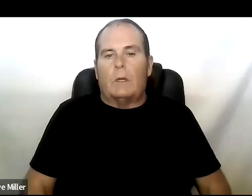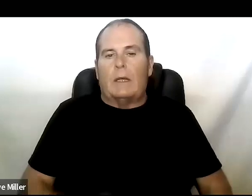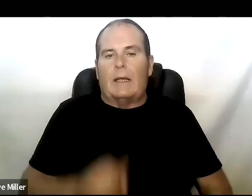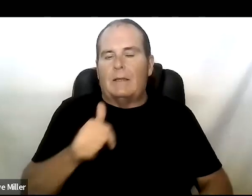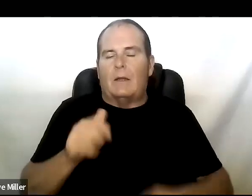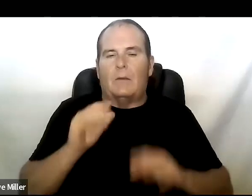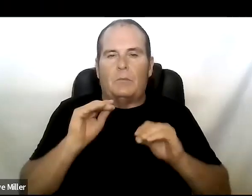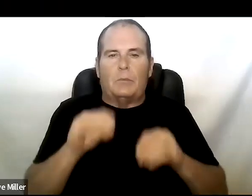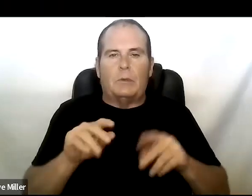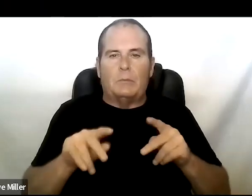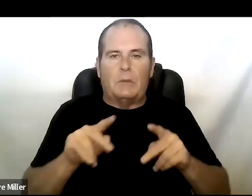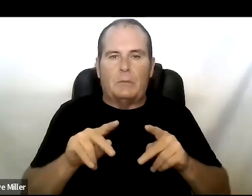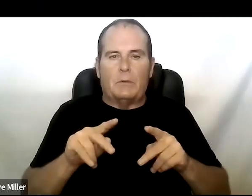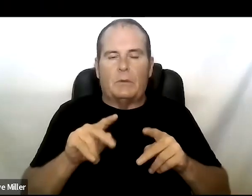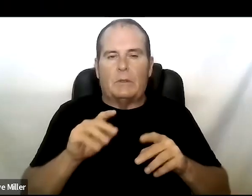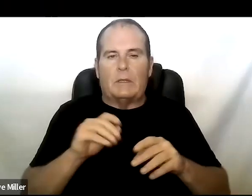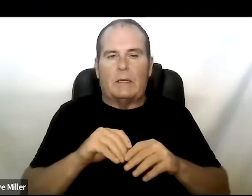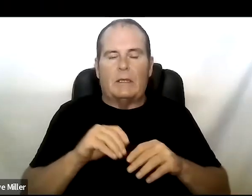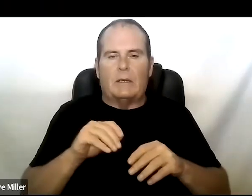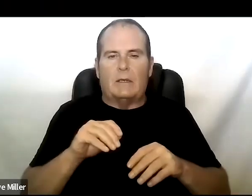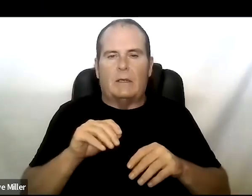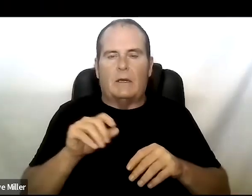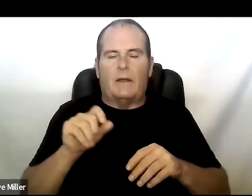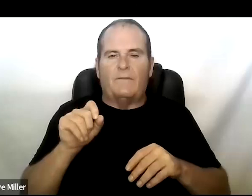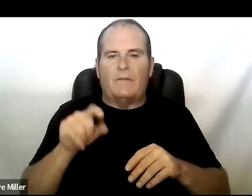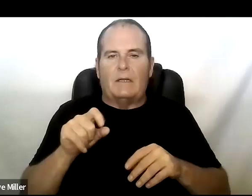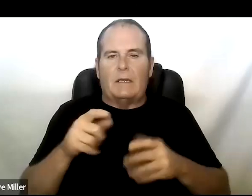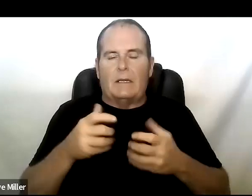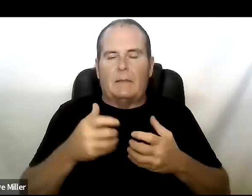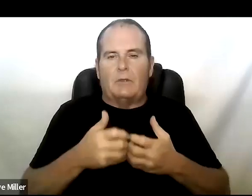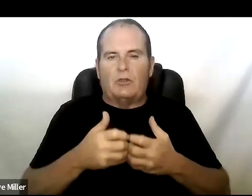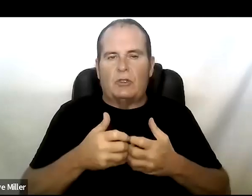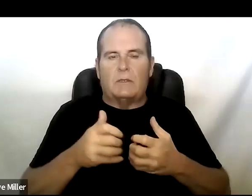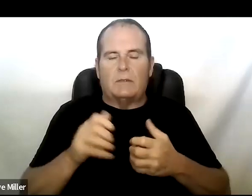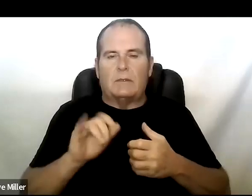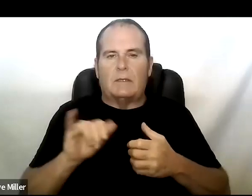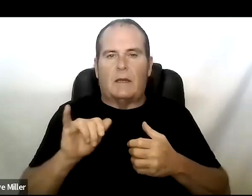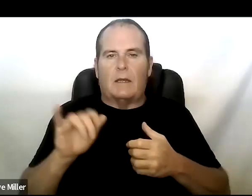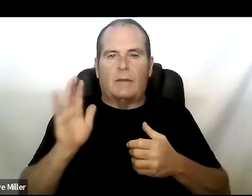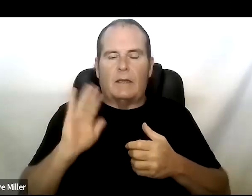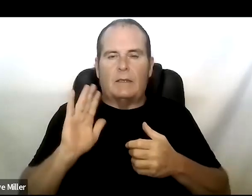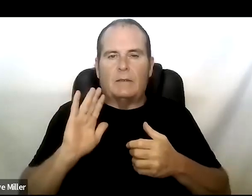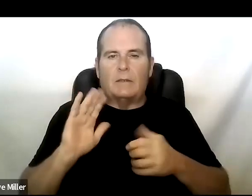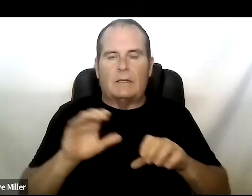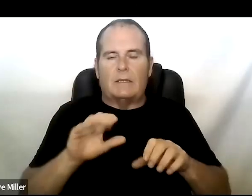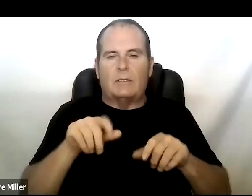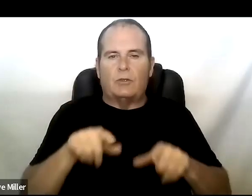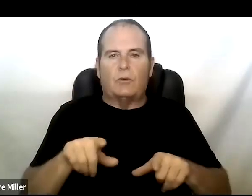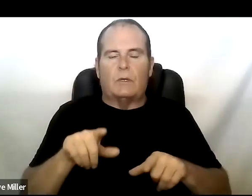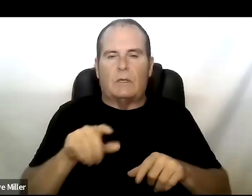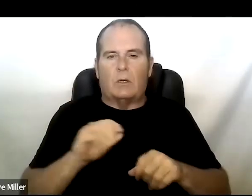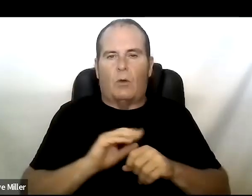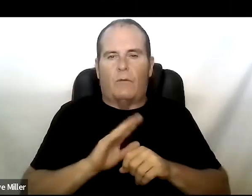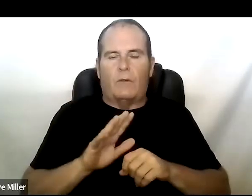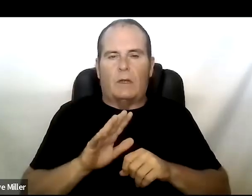into vending machines as they did during COVID. There is so